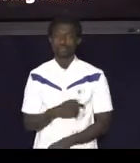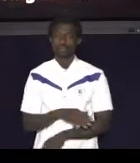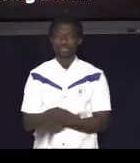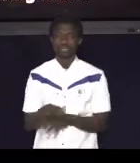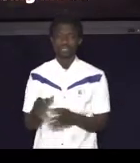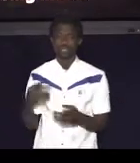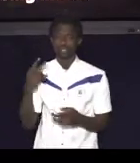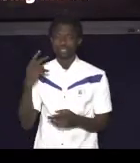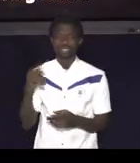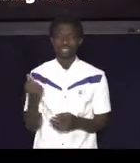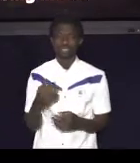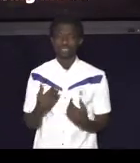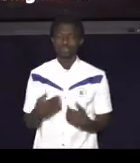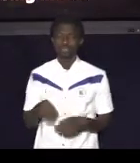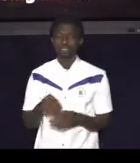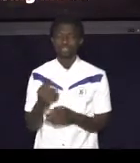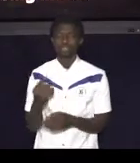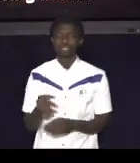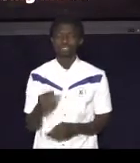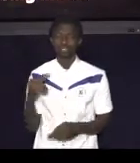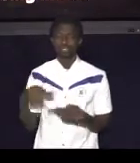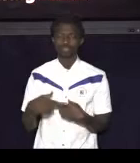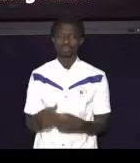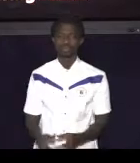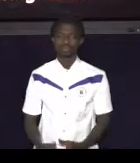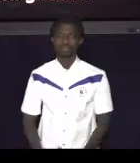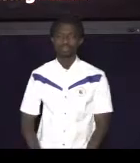see anybody in the room.